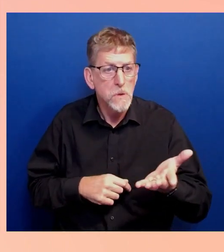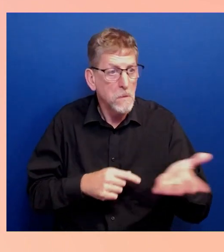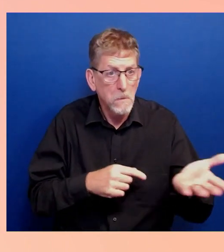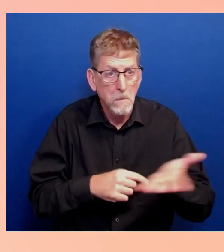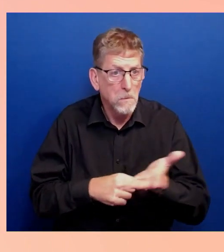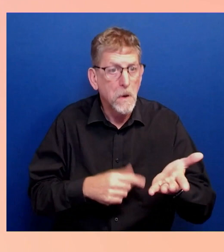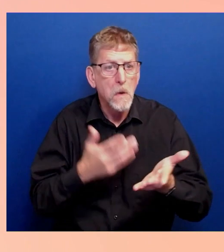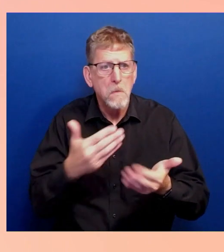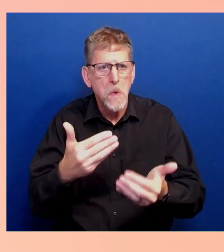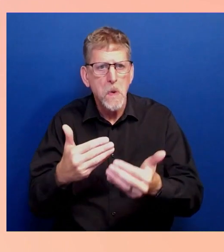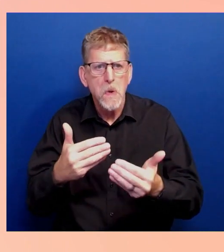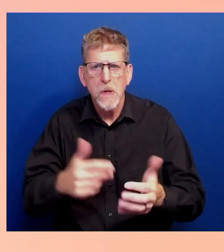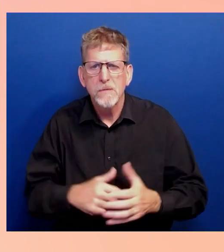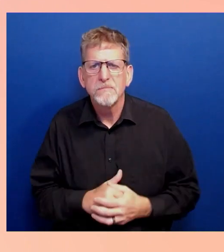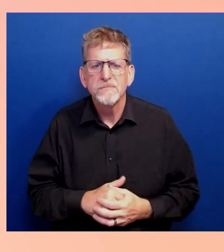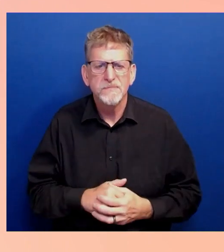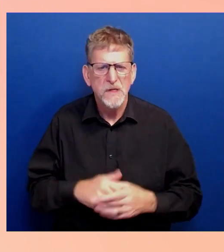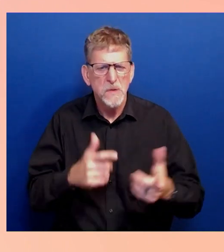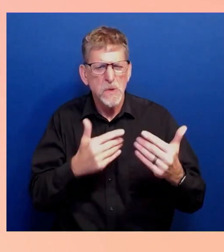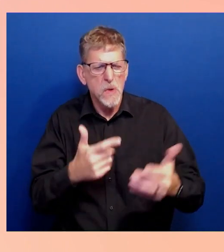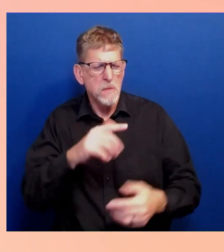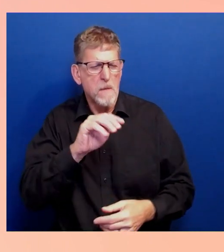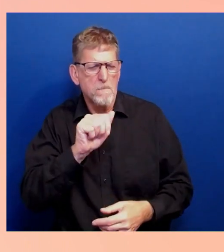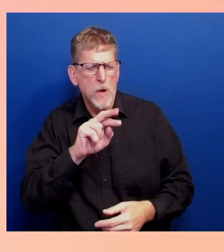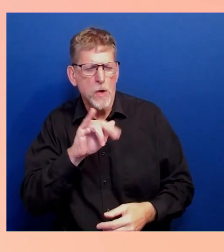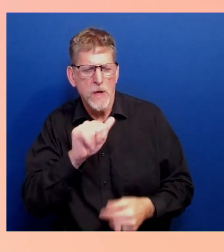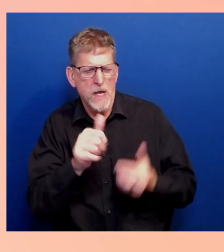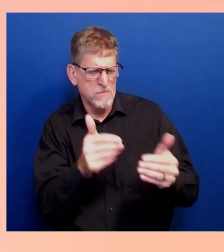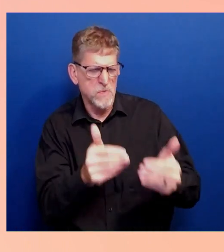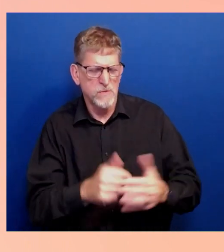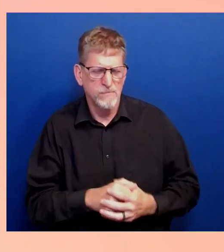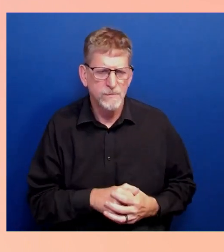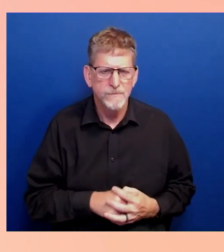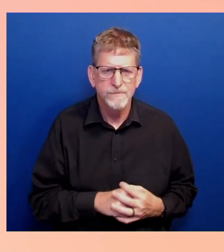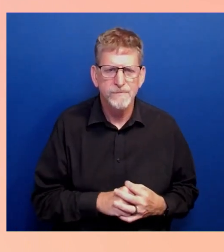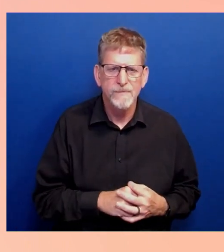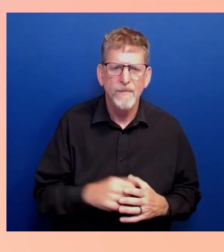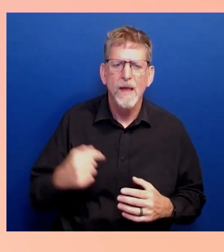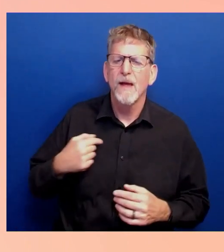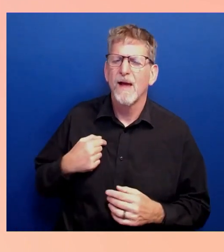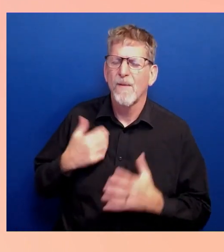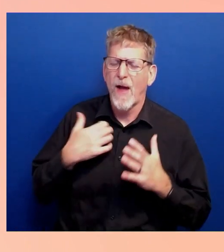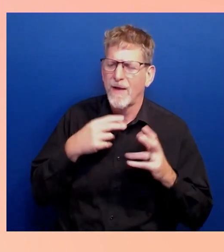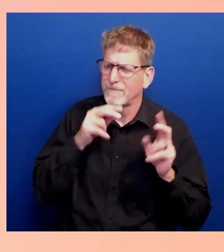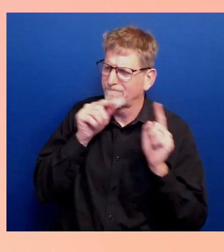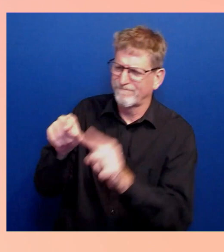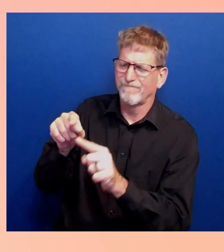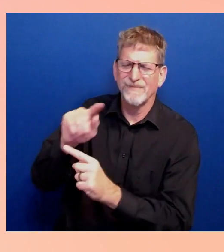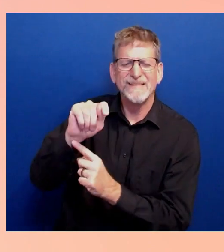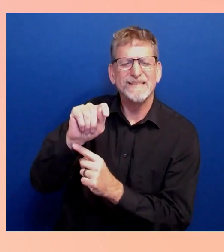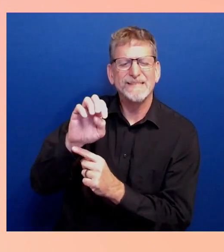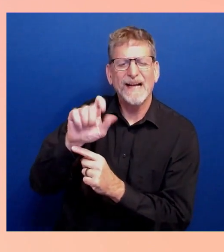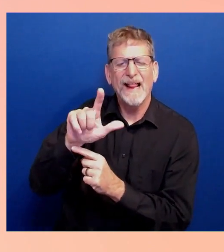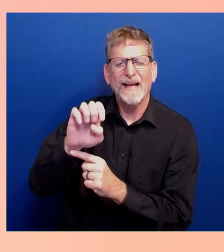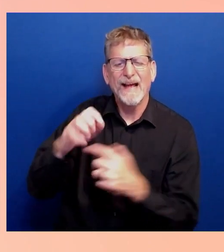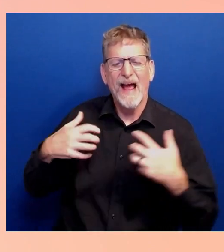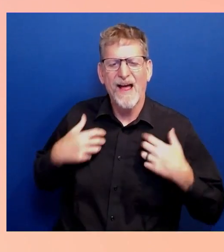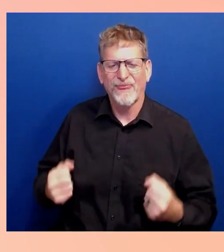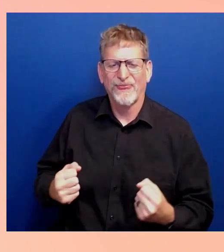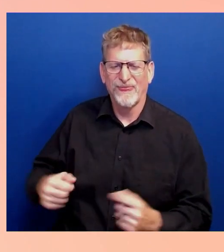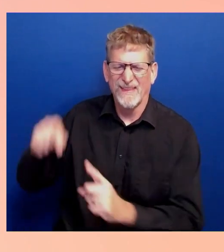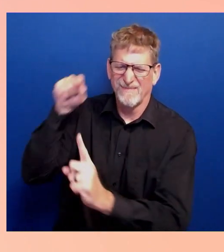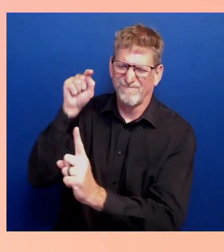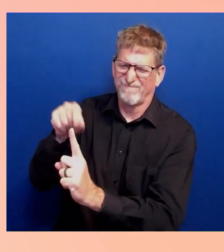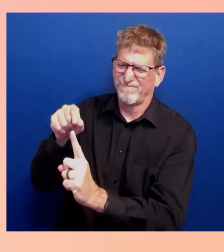ahead. I was going to call out telehealth. The pandemic, we saw a boon of